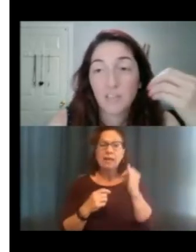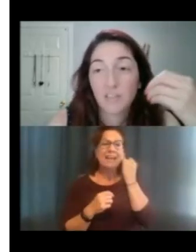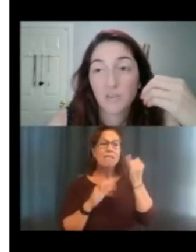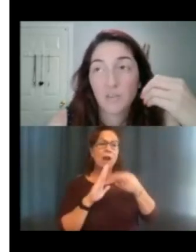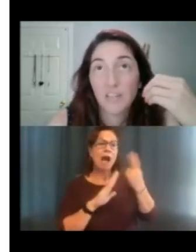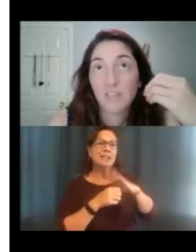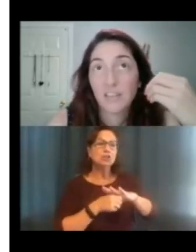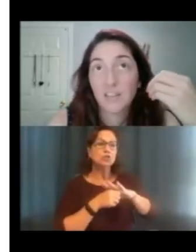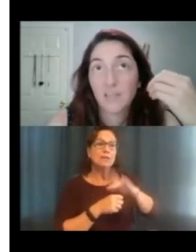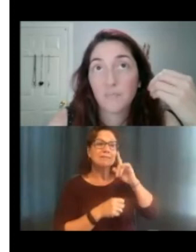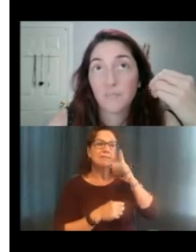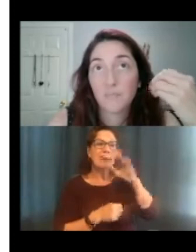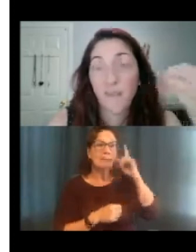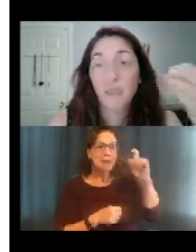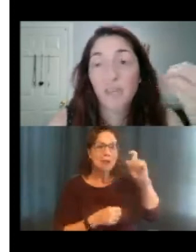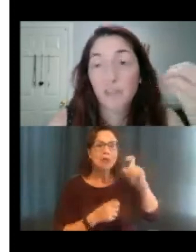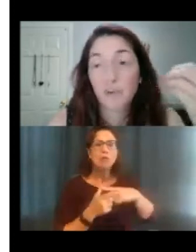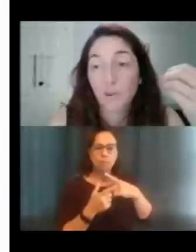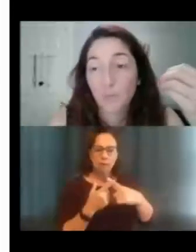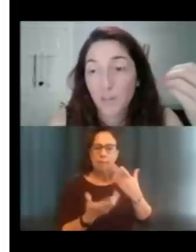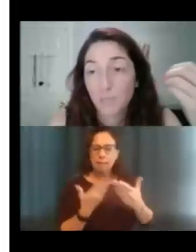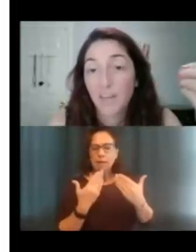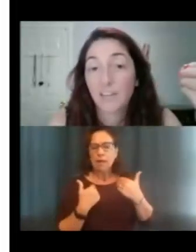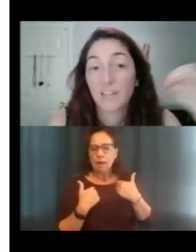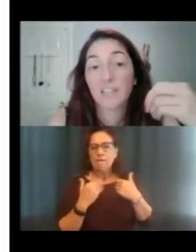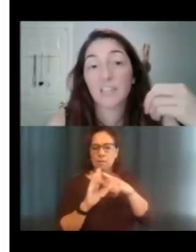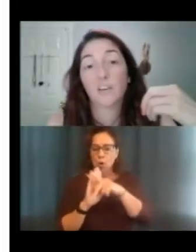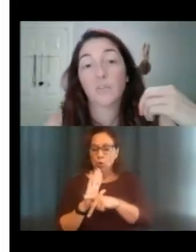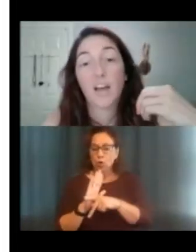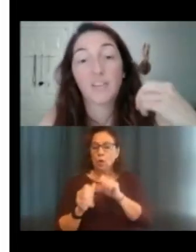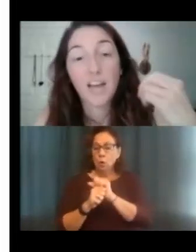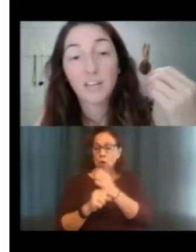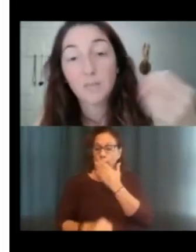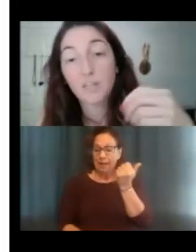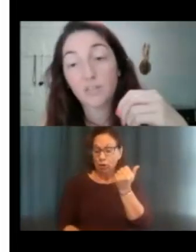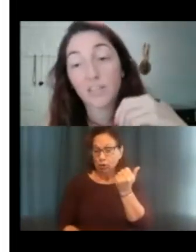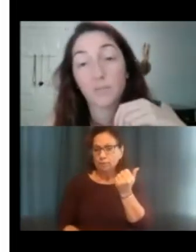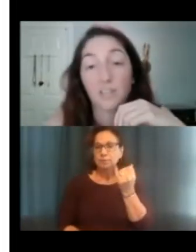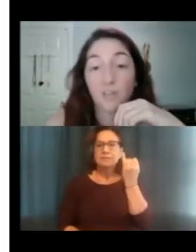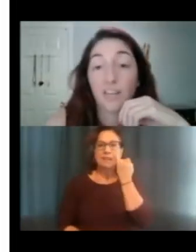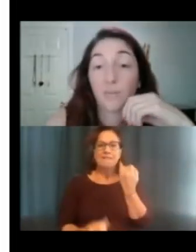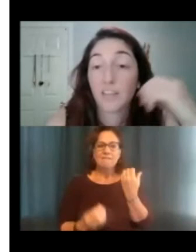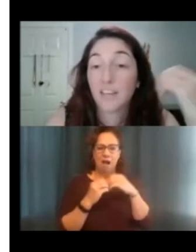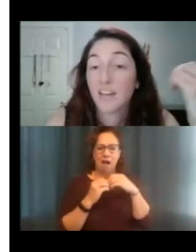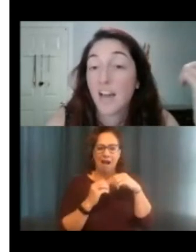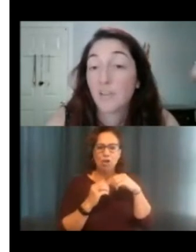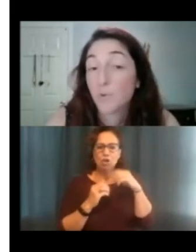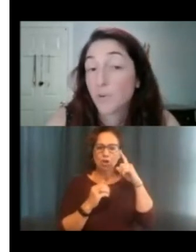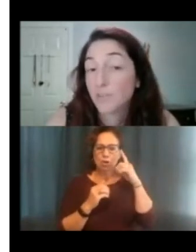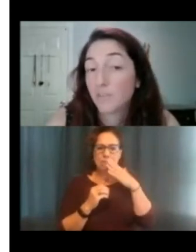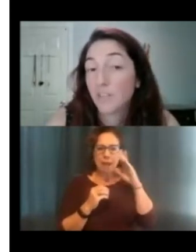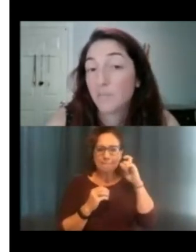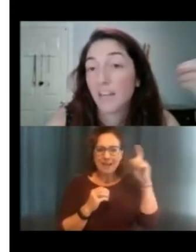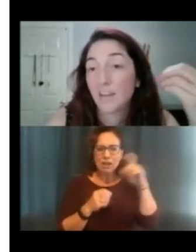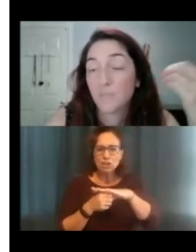distress seemed to even perhaps make the protocol work better. So having higher nightmare distress was associated with having